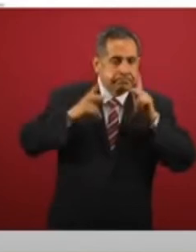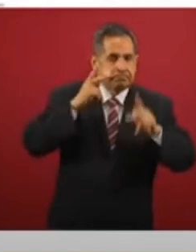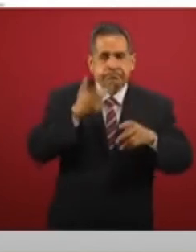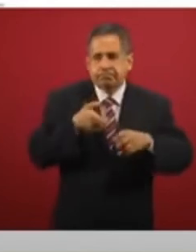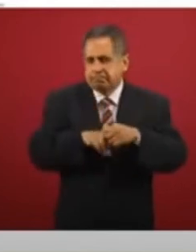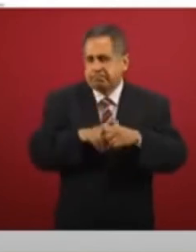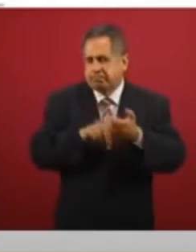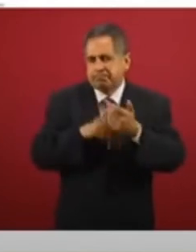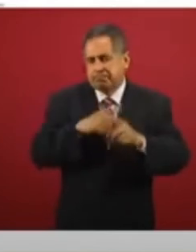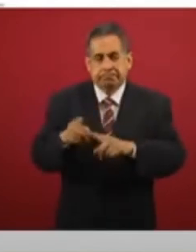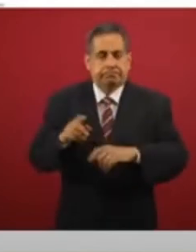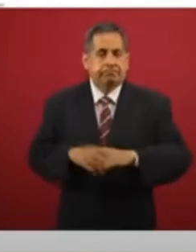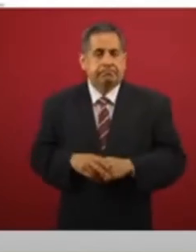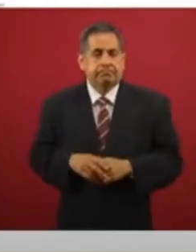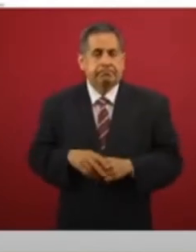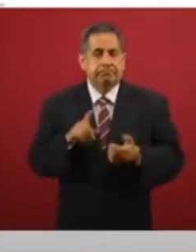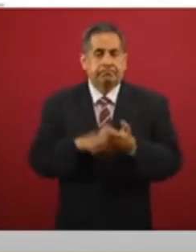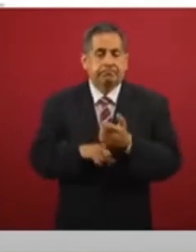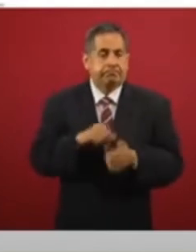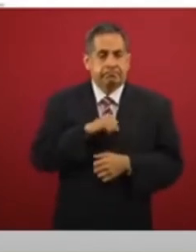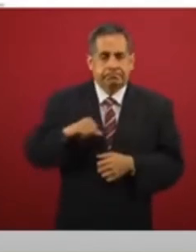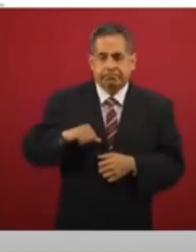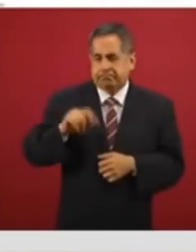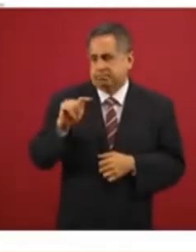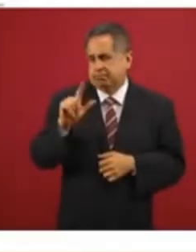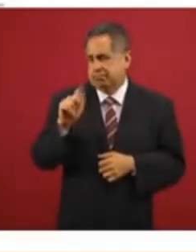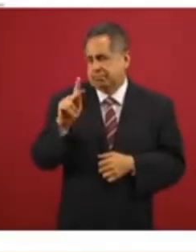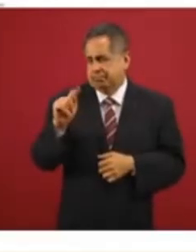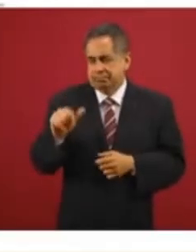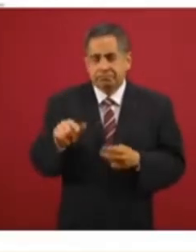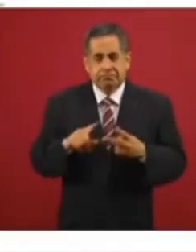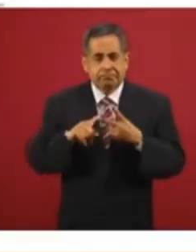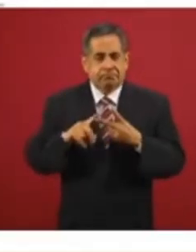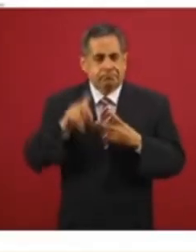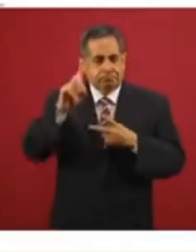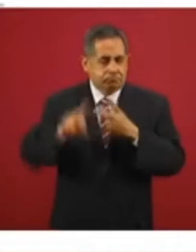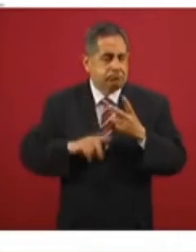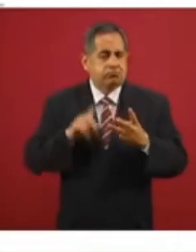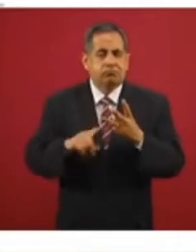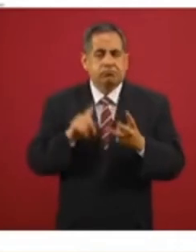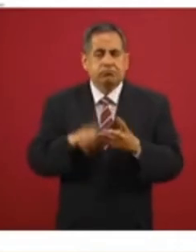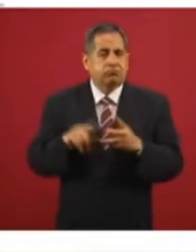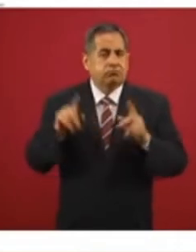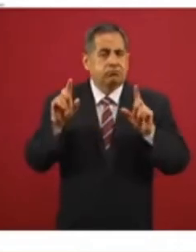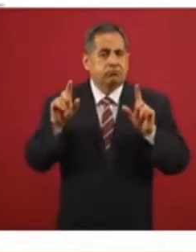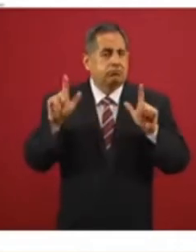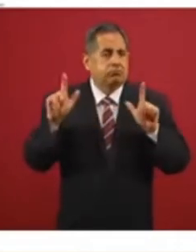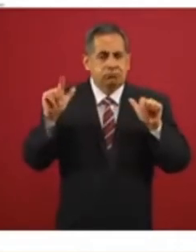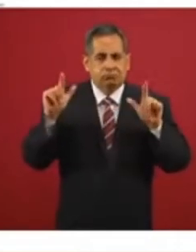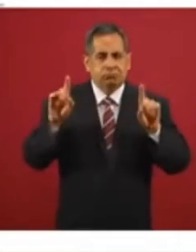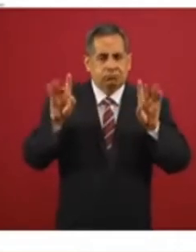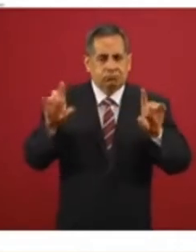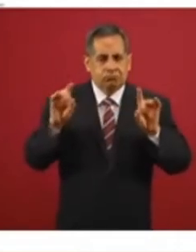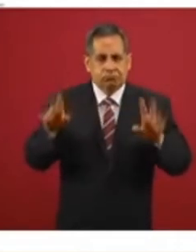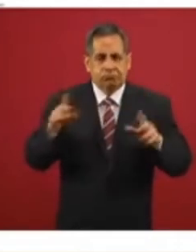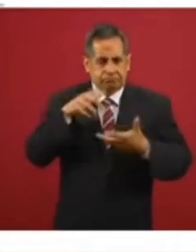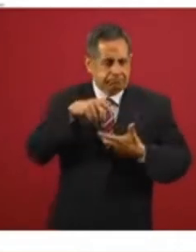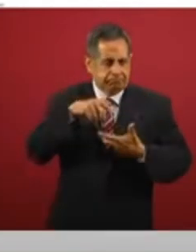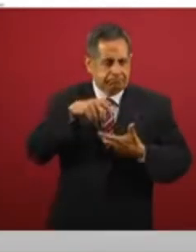hospitalized. En Atlanta, jornada dominical, y en Los Ángeles, entrega masiva de despensas de